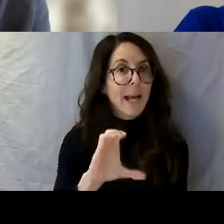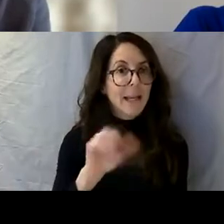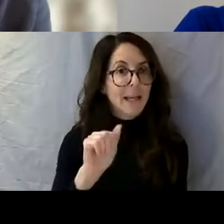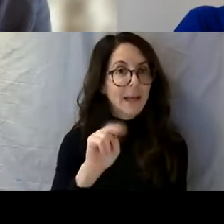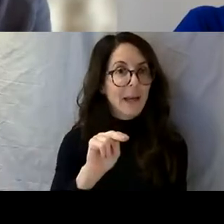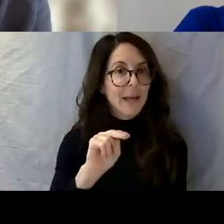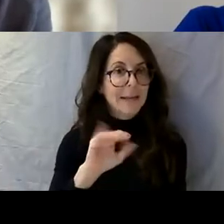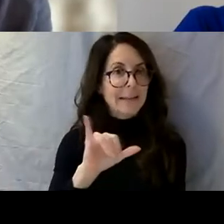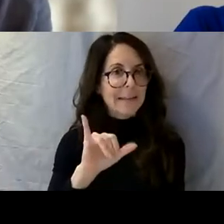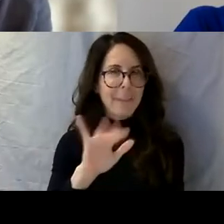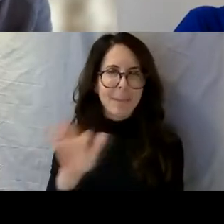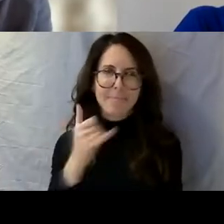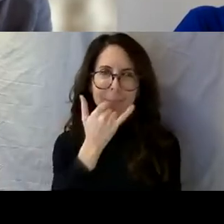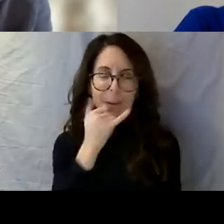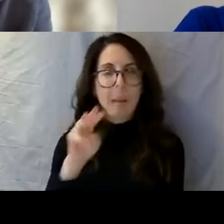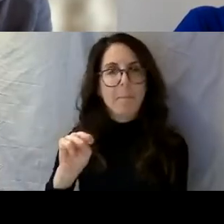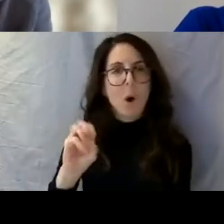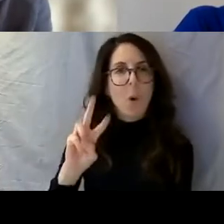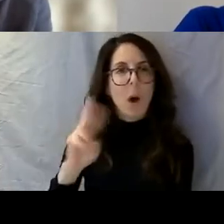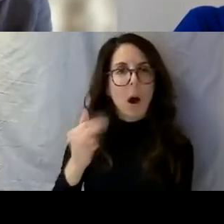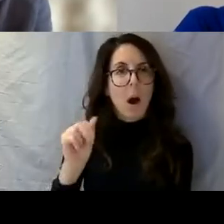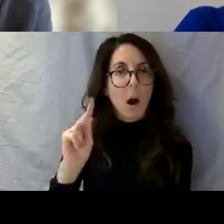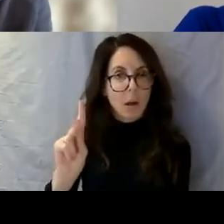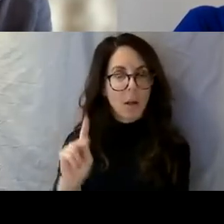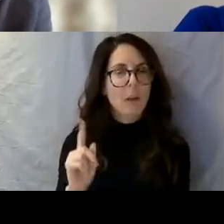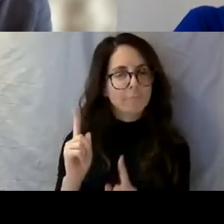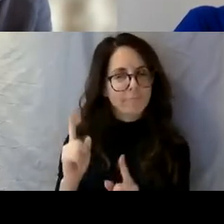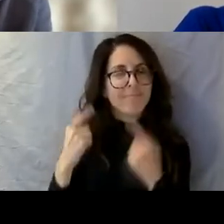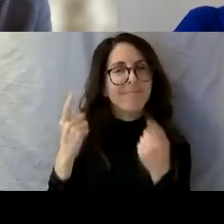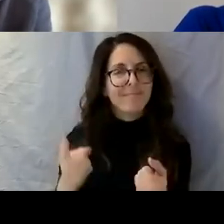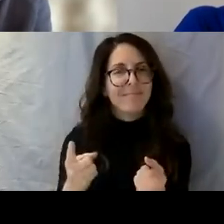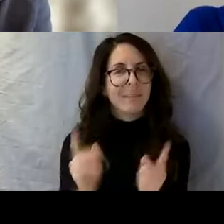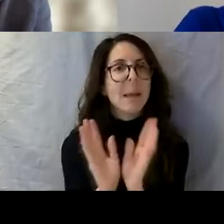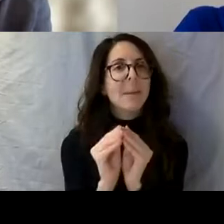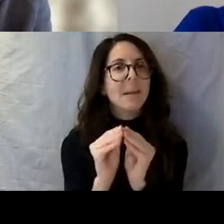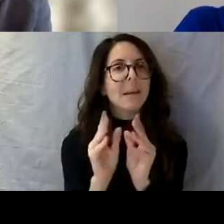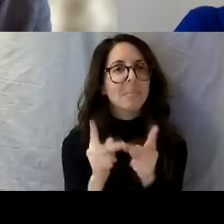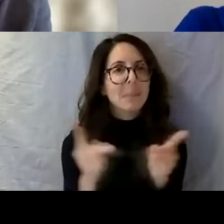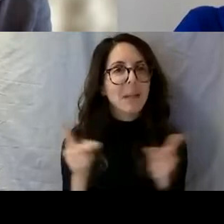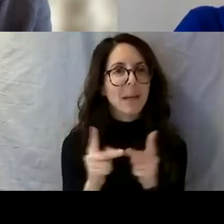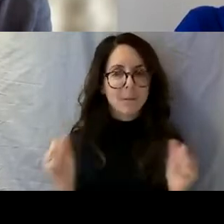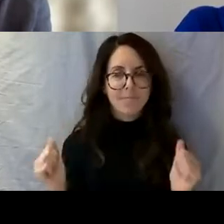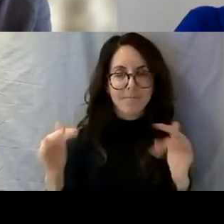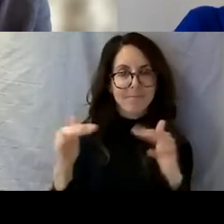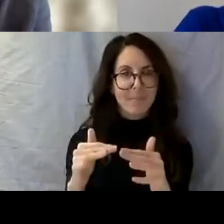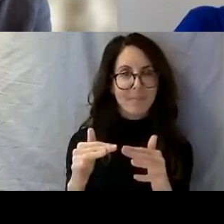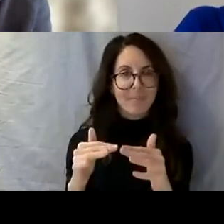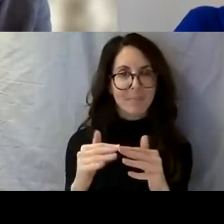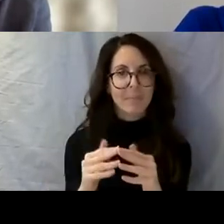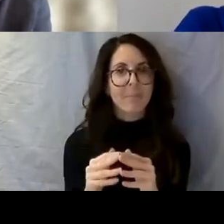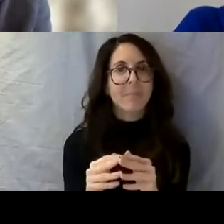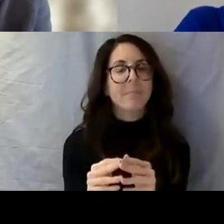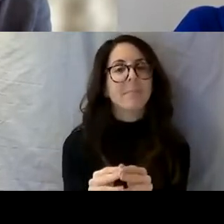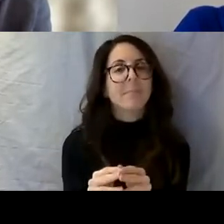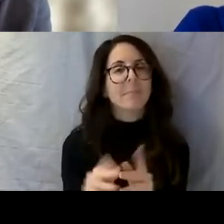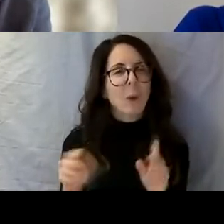Mohawk, a place which has long served as a meeting place and a place for exchange.